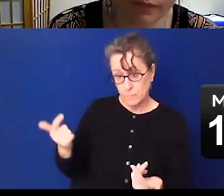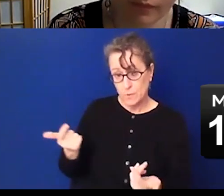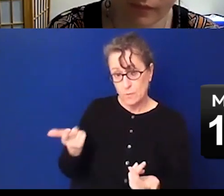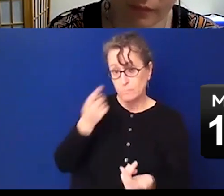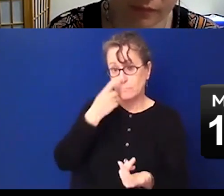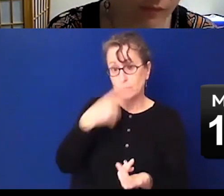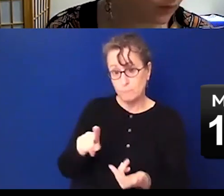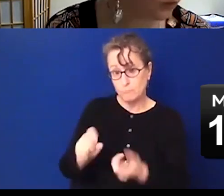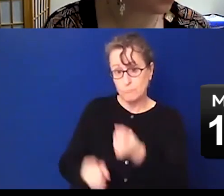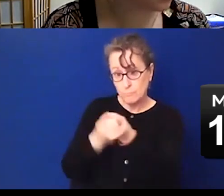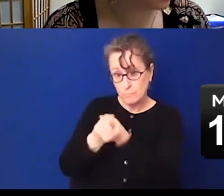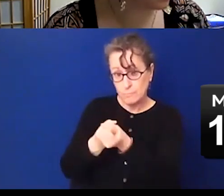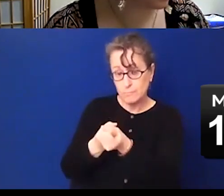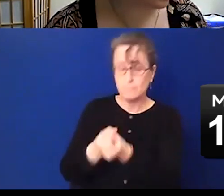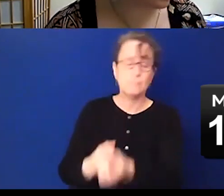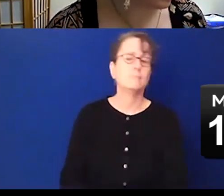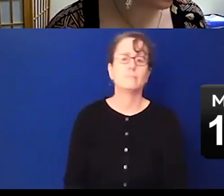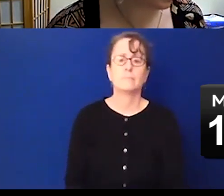vote in favor.